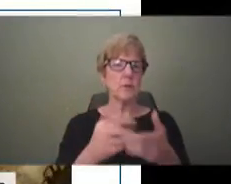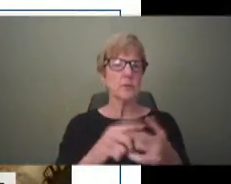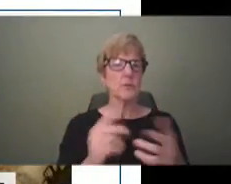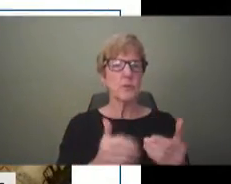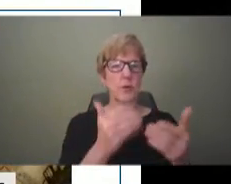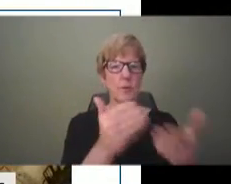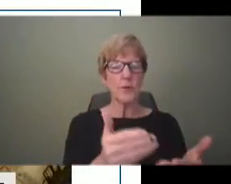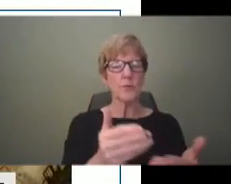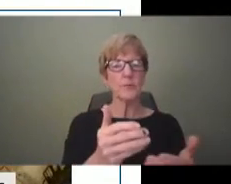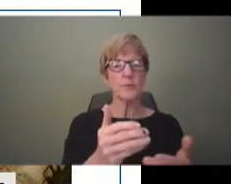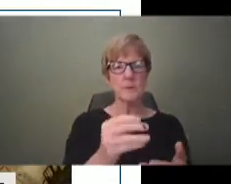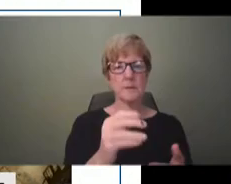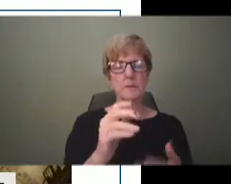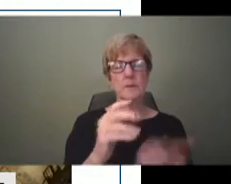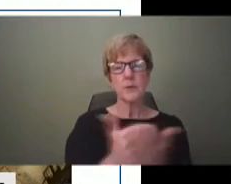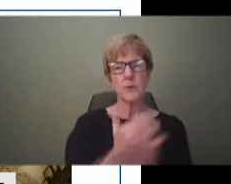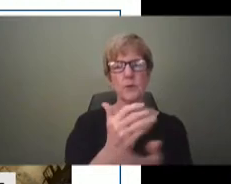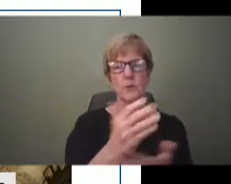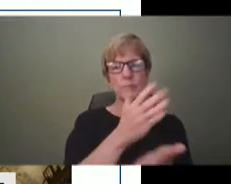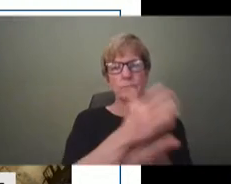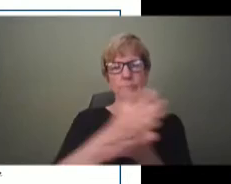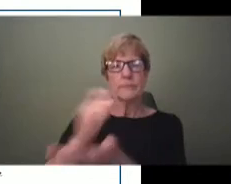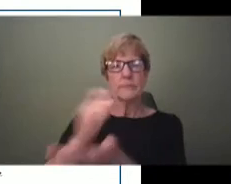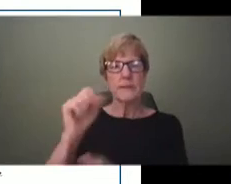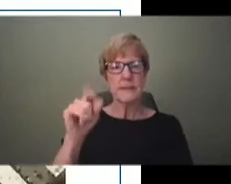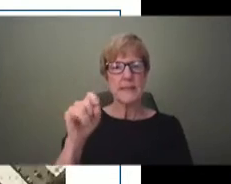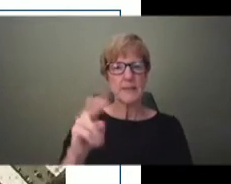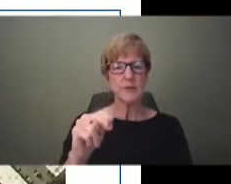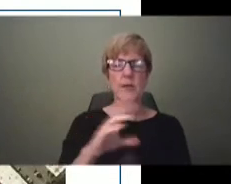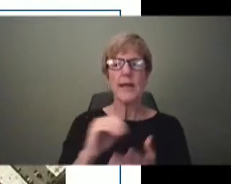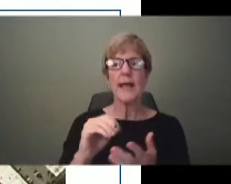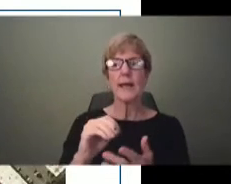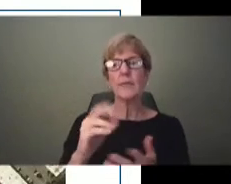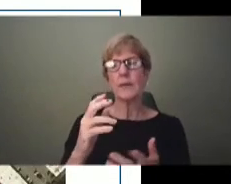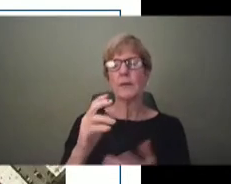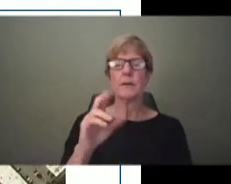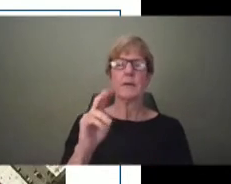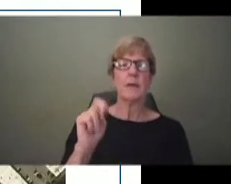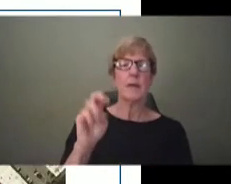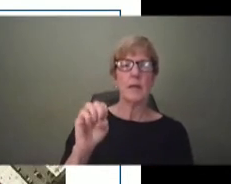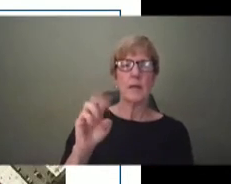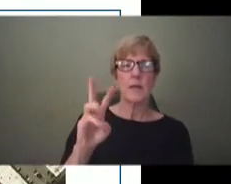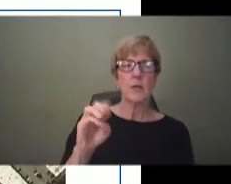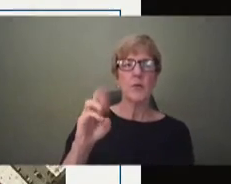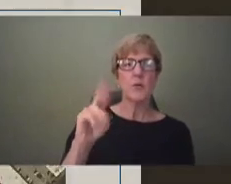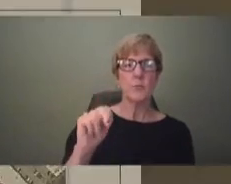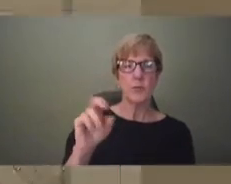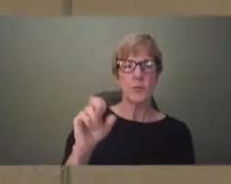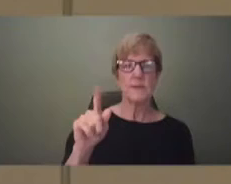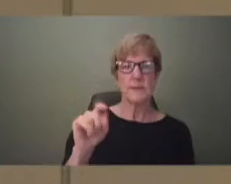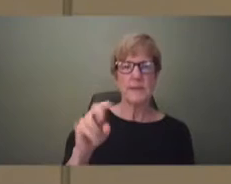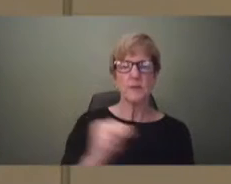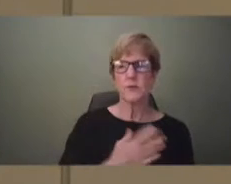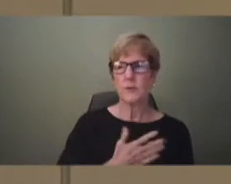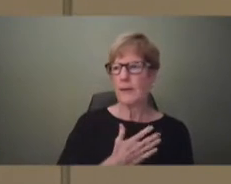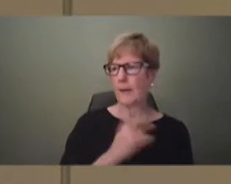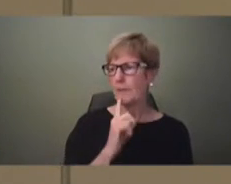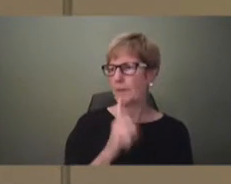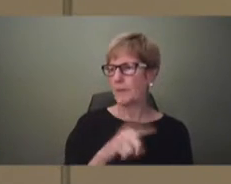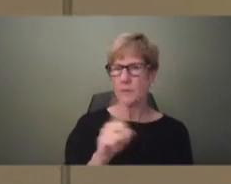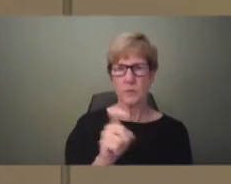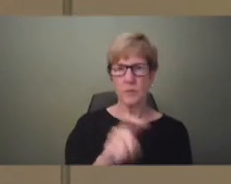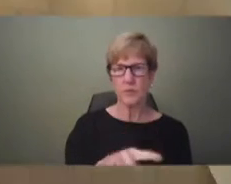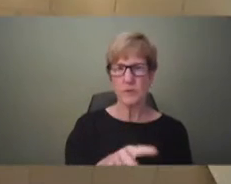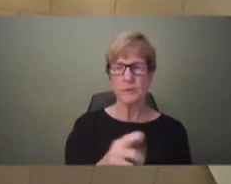station and as well as the existing Newburn station we're happy to answer questions thank you very much any questions comments from